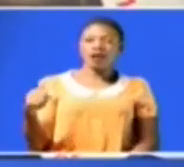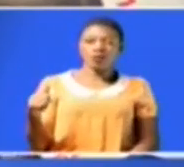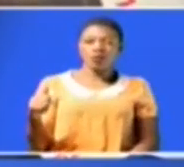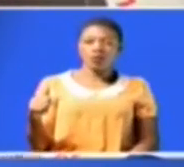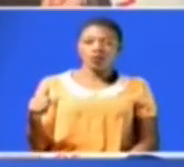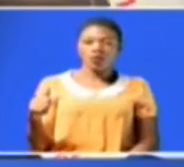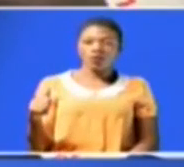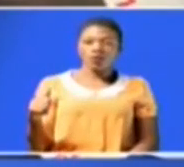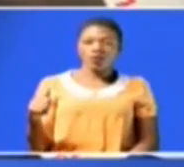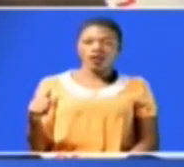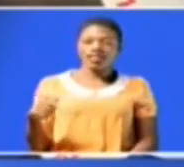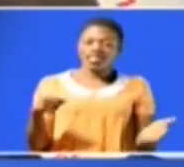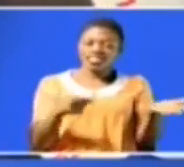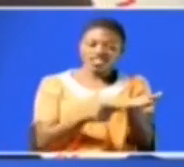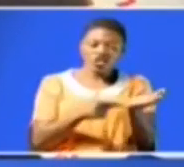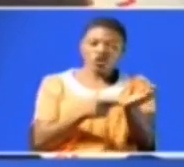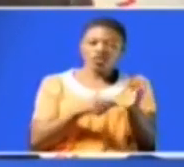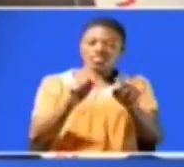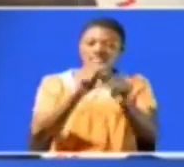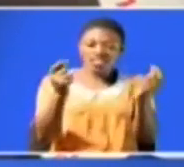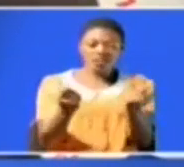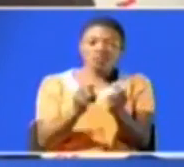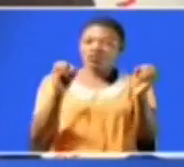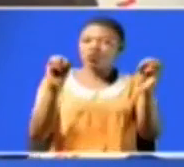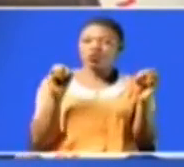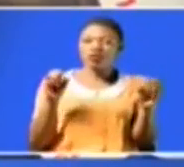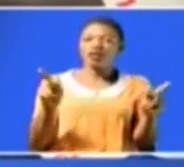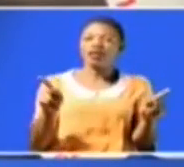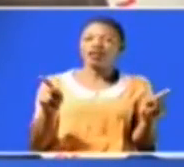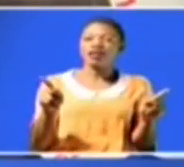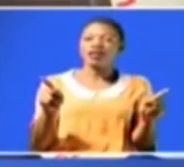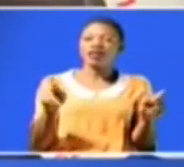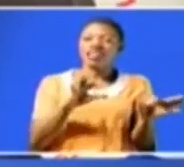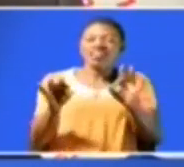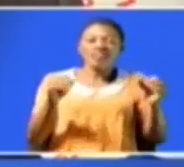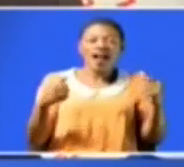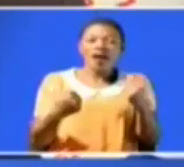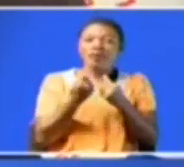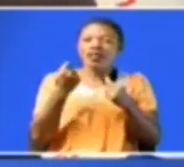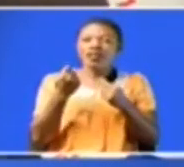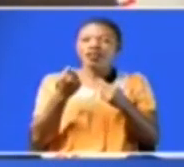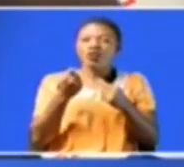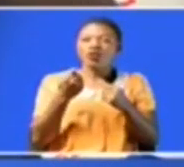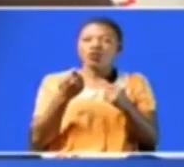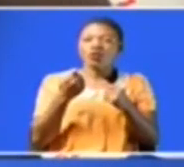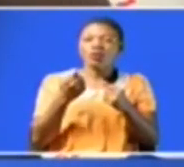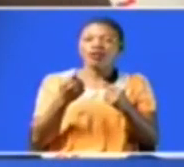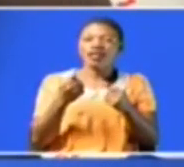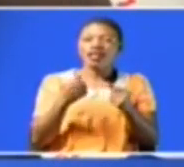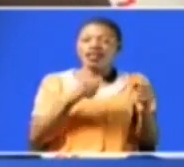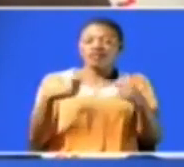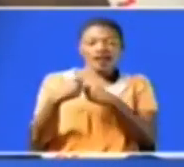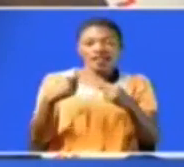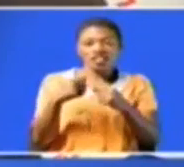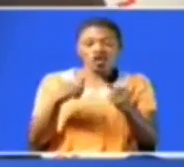it's the technical team is intact. Okay? The day that happens we will invite you to a presser through our able